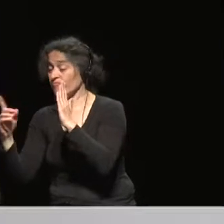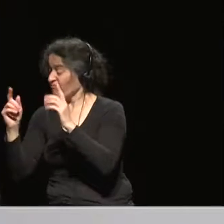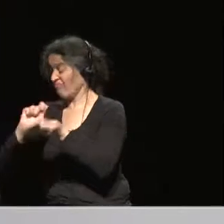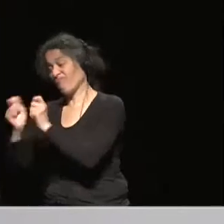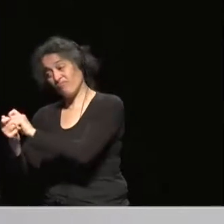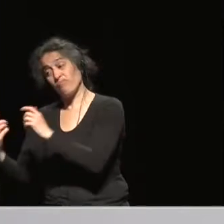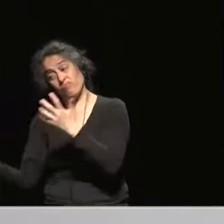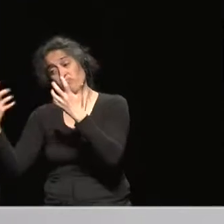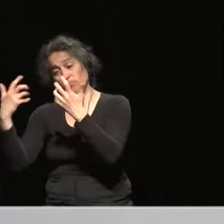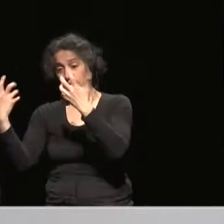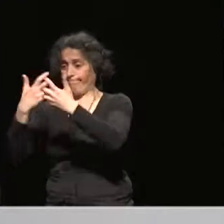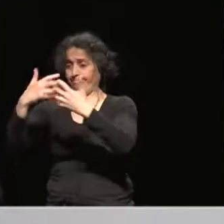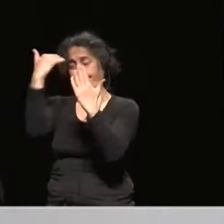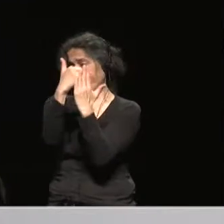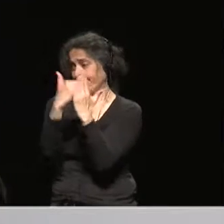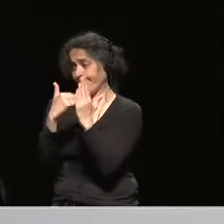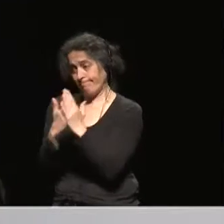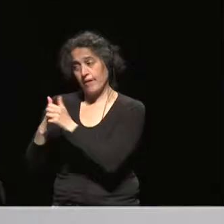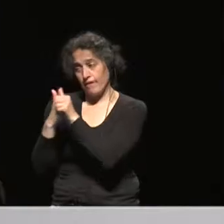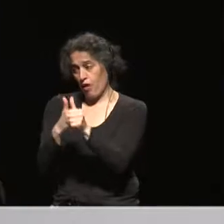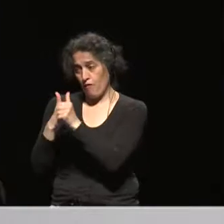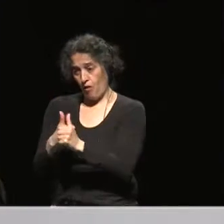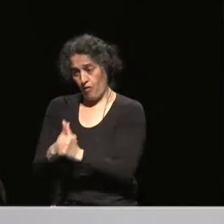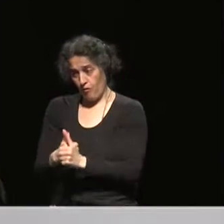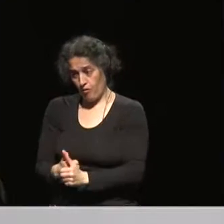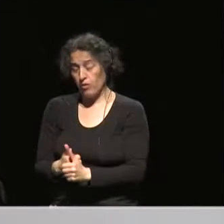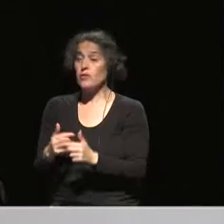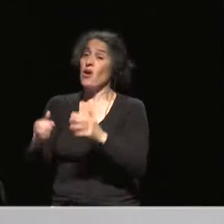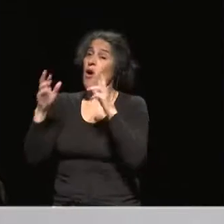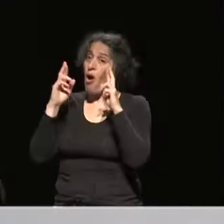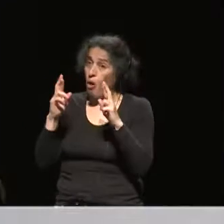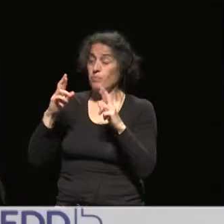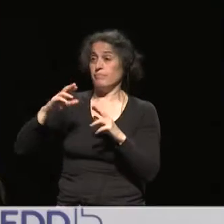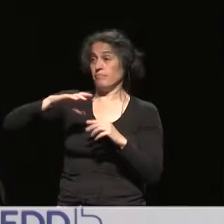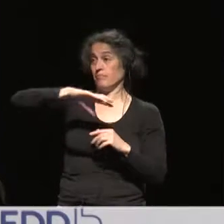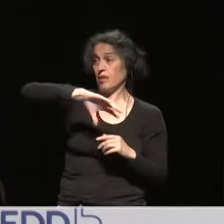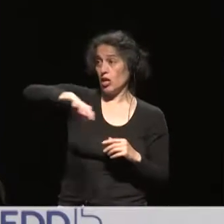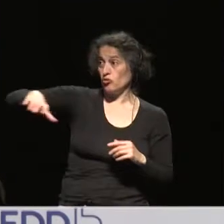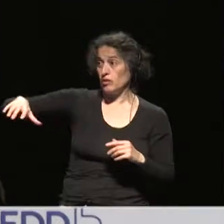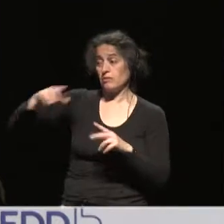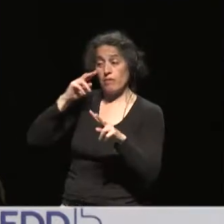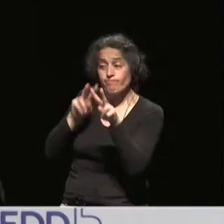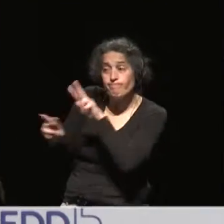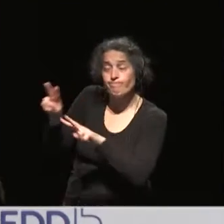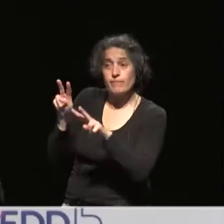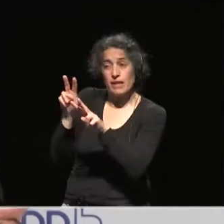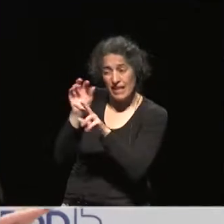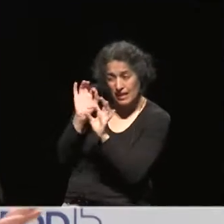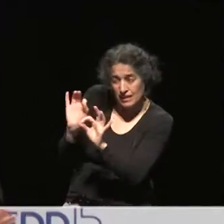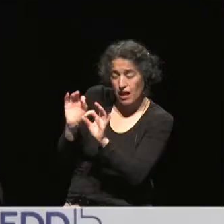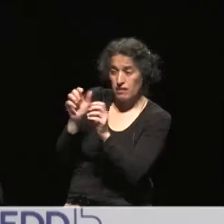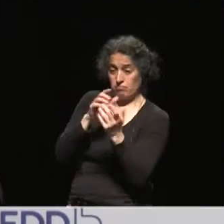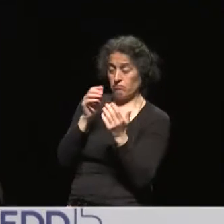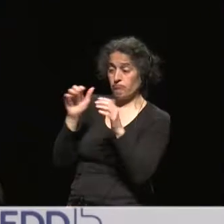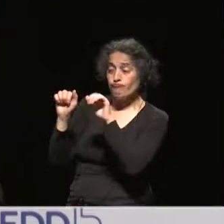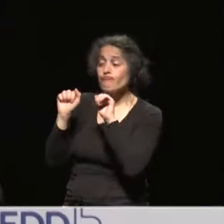be involved in being able to monitor, for example, the aid